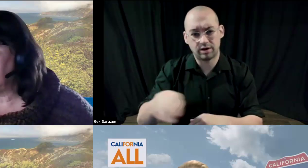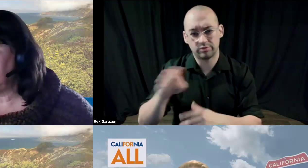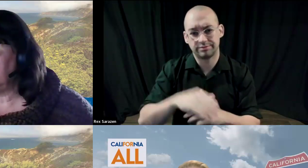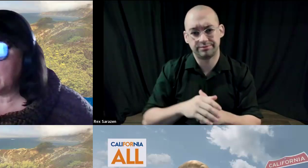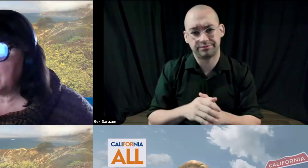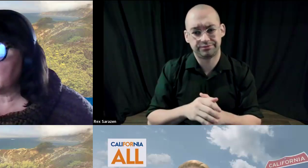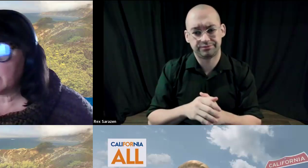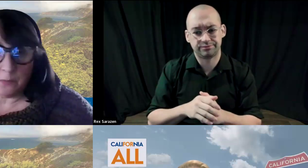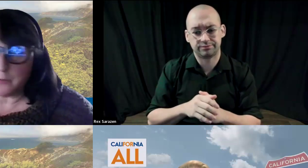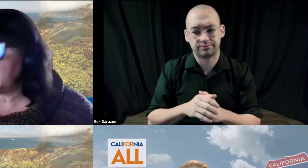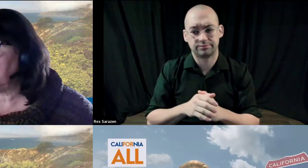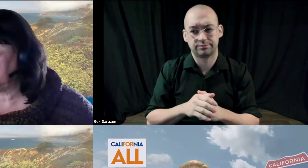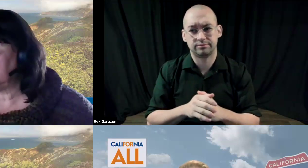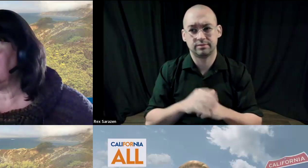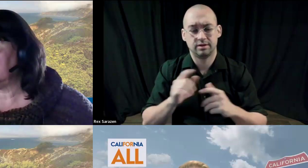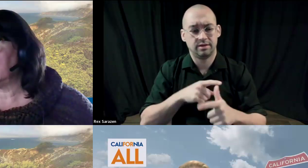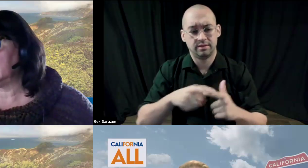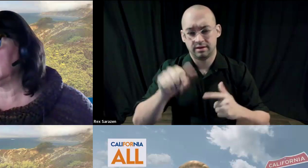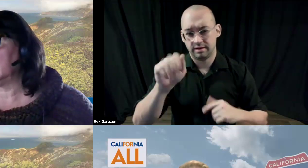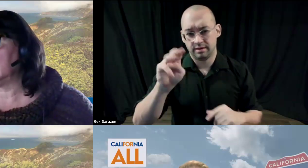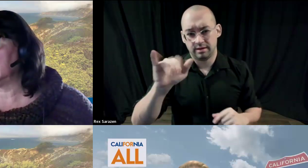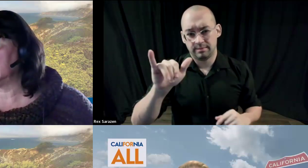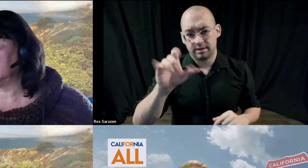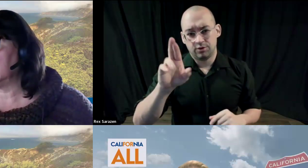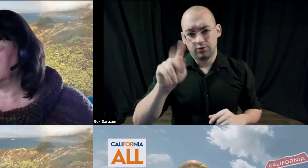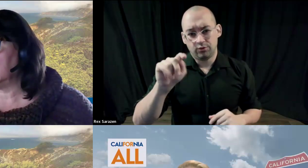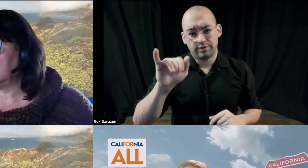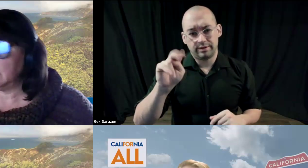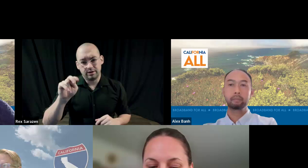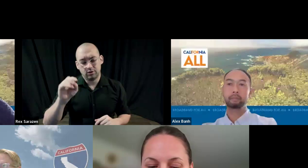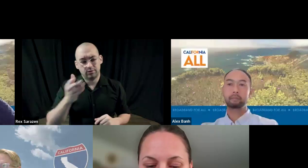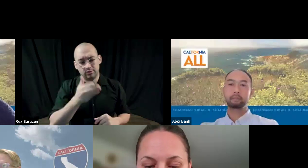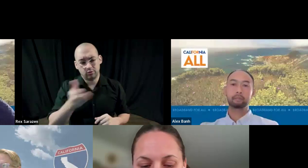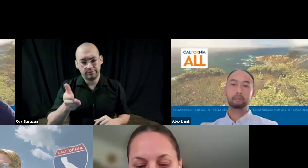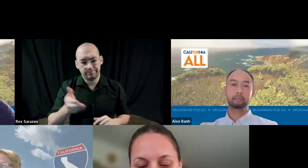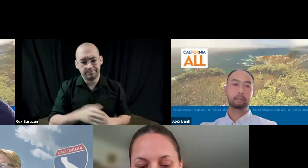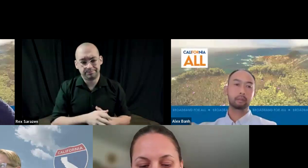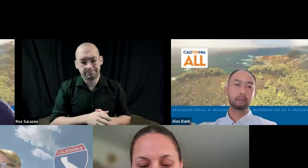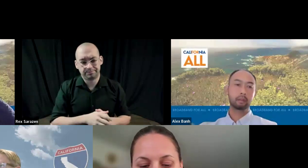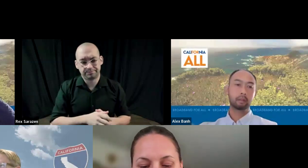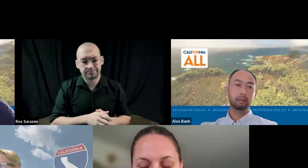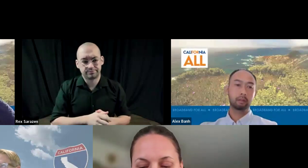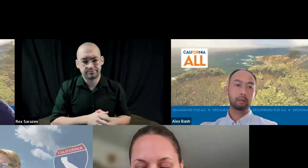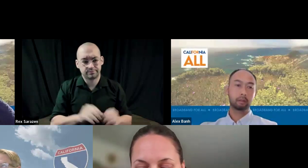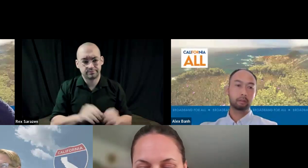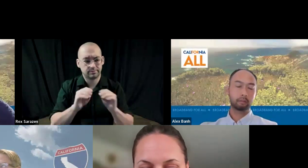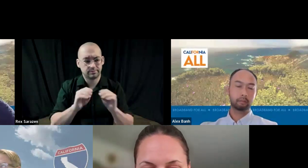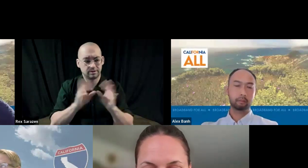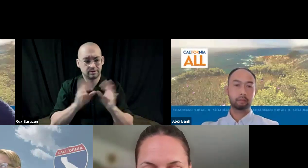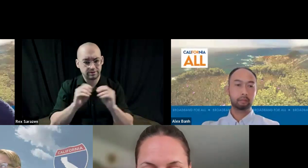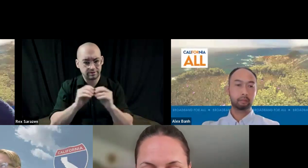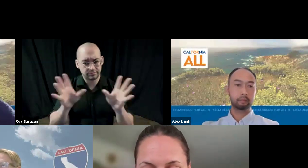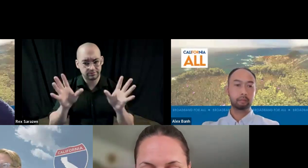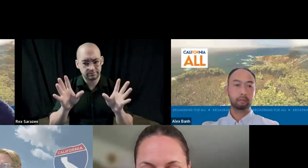Thank you, Scott. And then Amy Cortina, we'll go to you, please. Just a clarifying question about one of